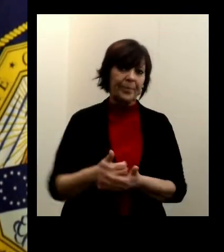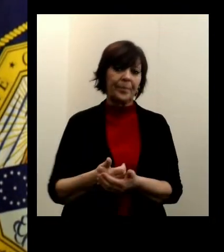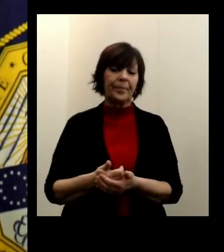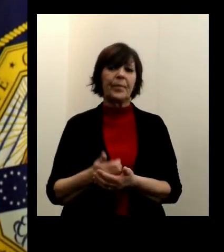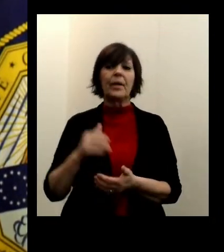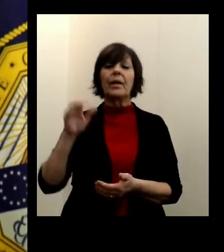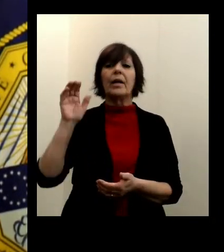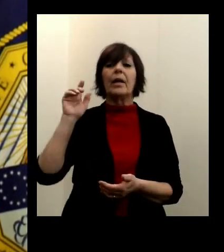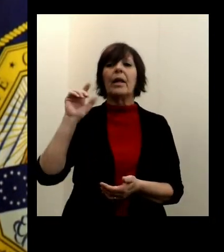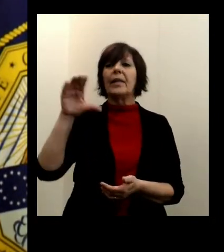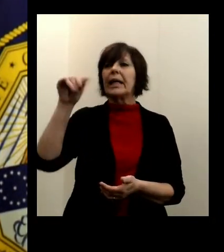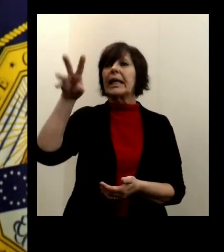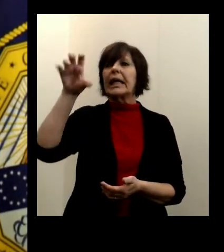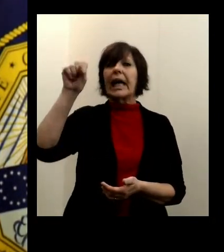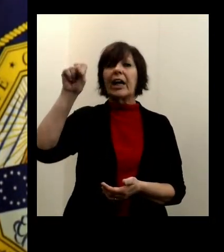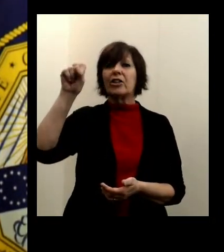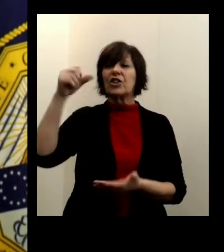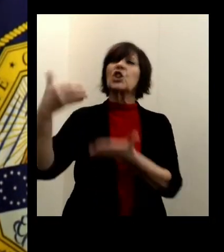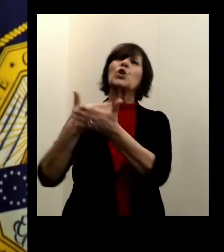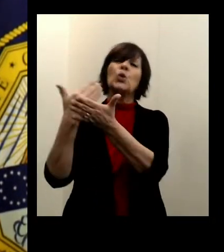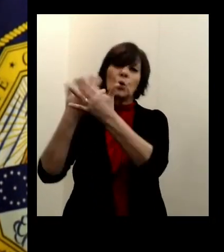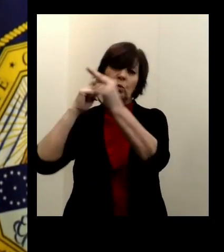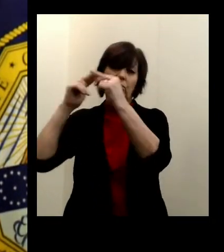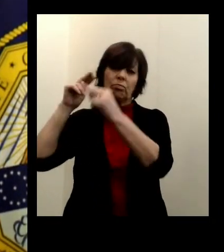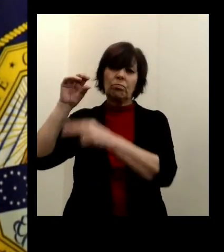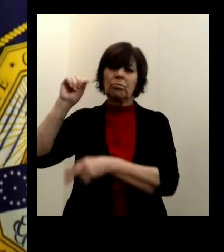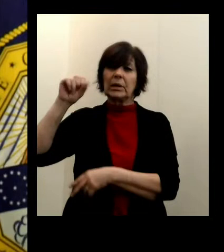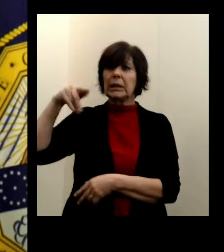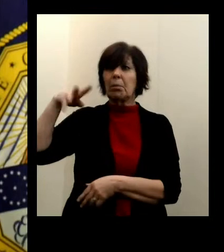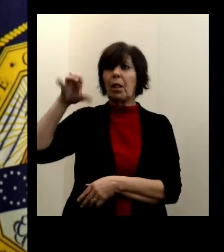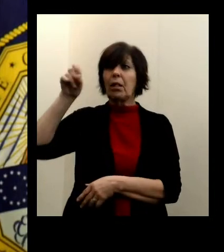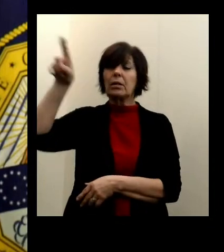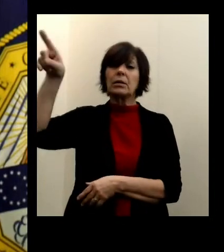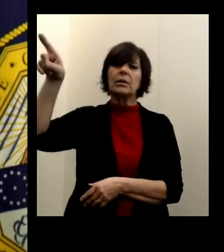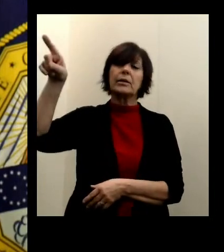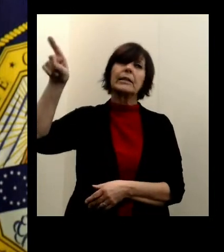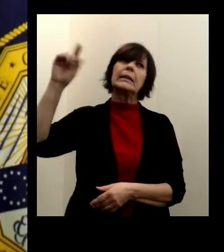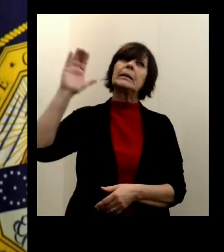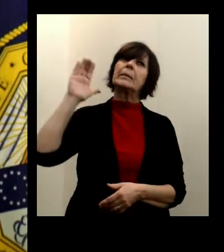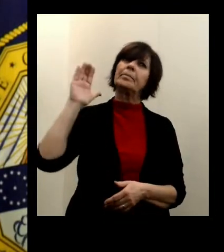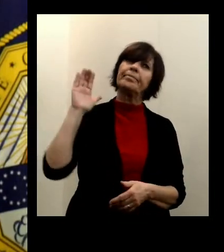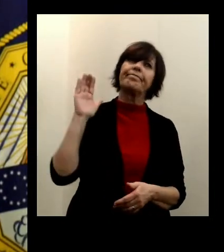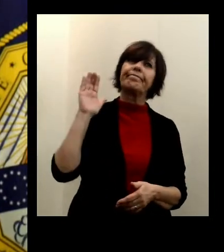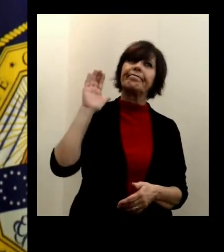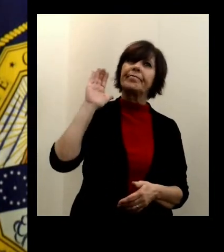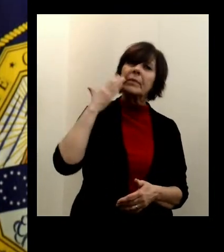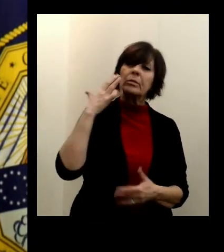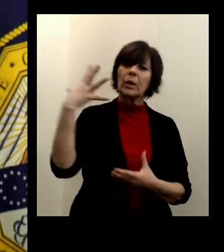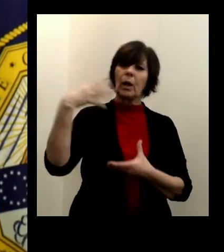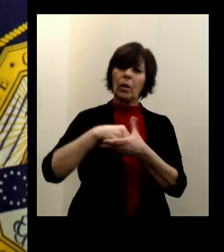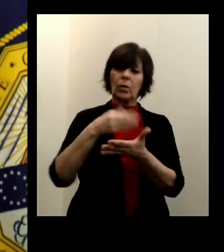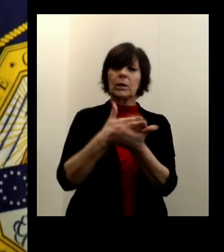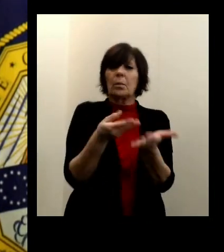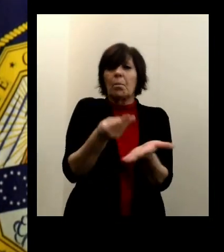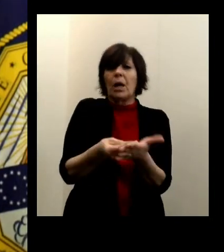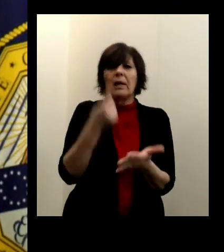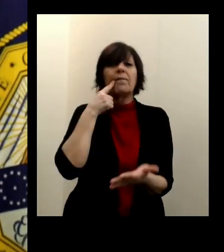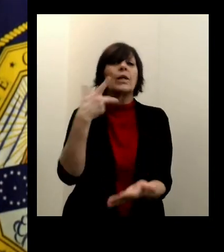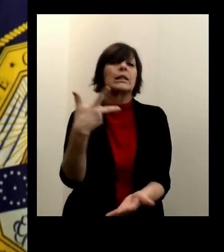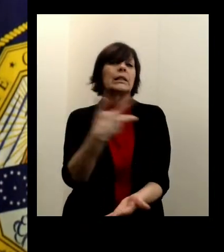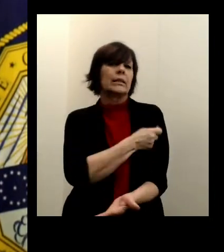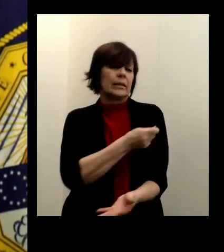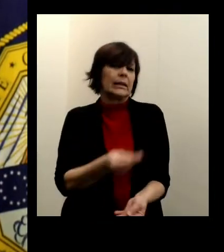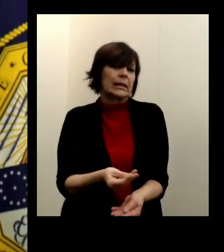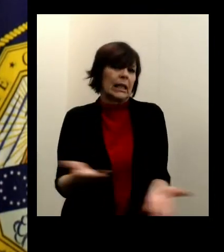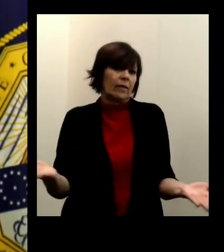care package, this new round that the federal government is announcing, it does sound like it will include some funding for vaccine